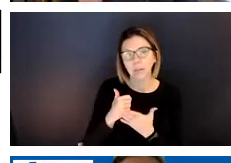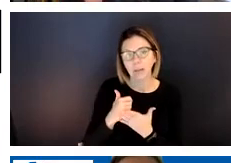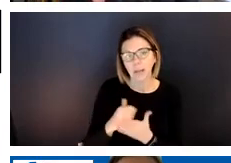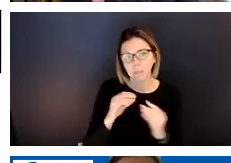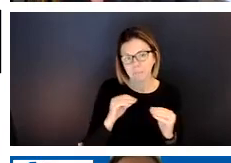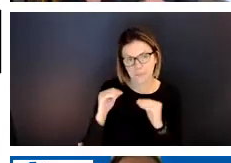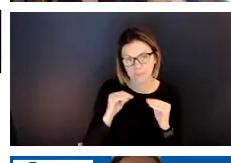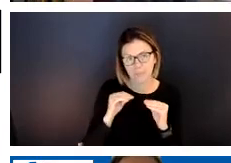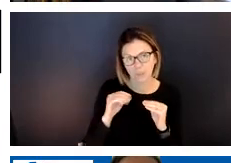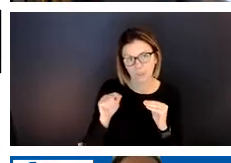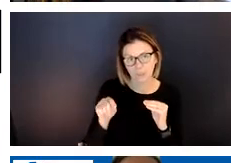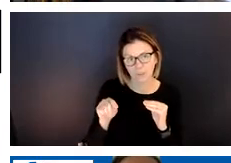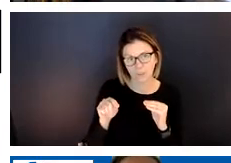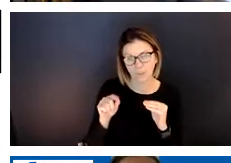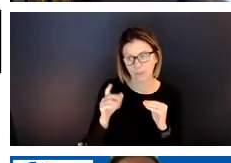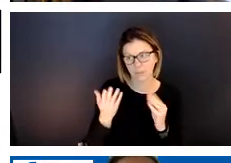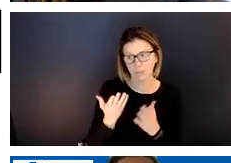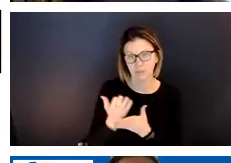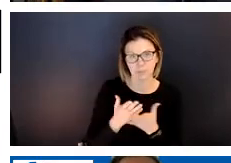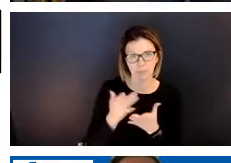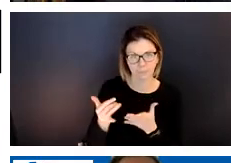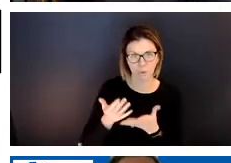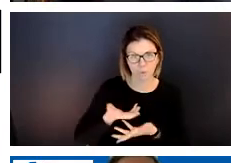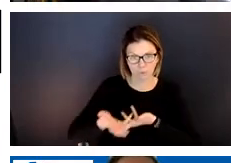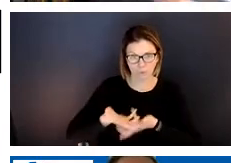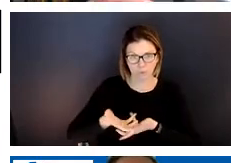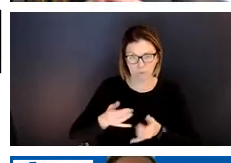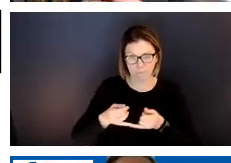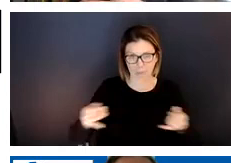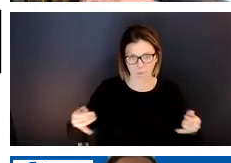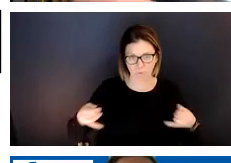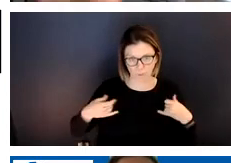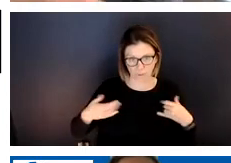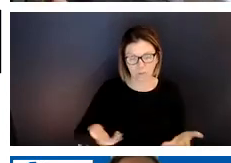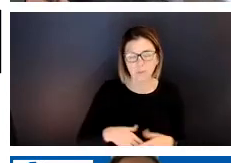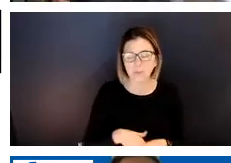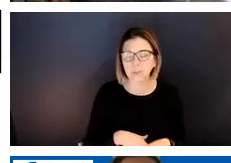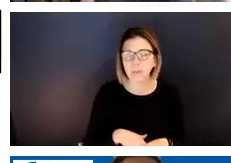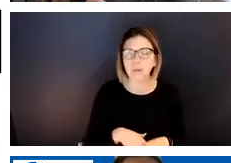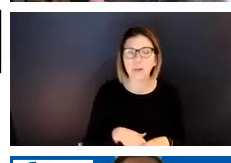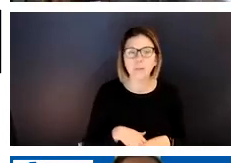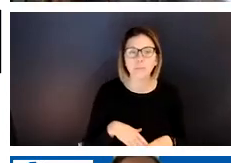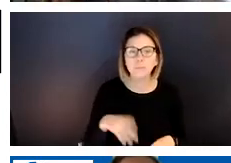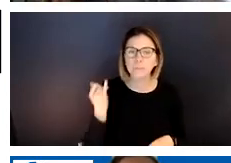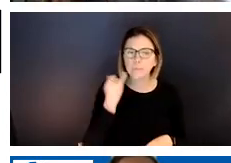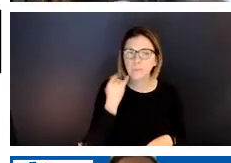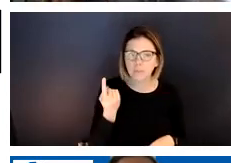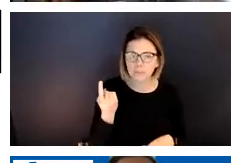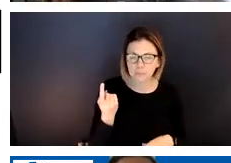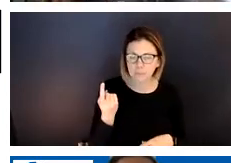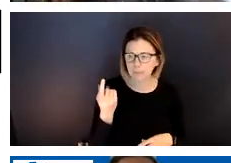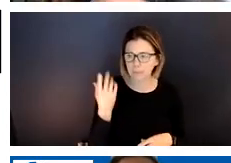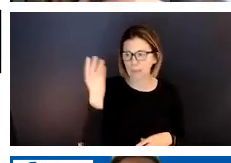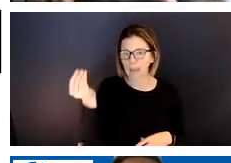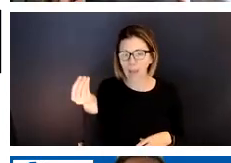or navigate some of those interpersonal boundaries. Someone that goes in public and may be very quick